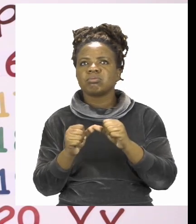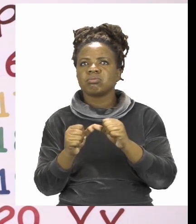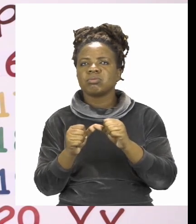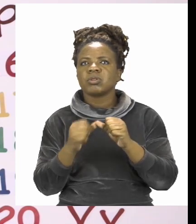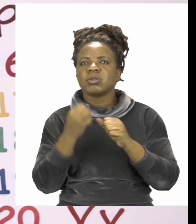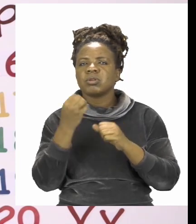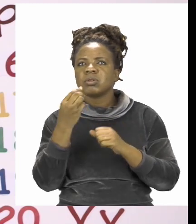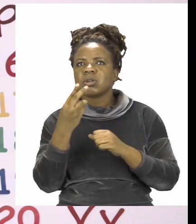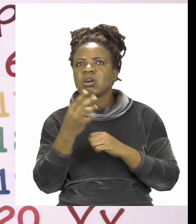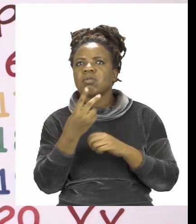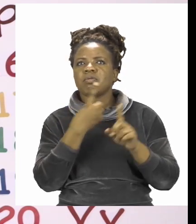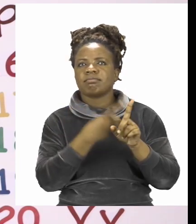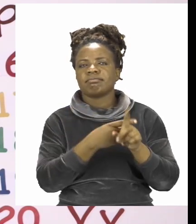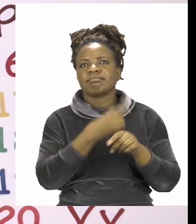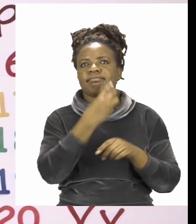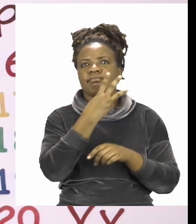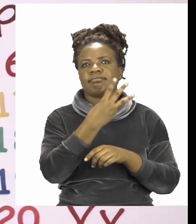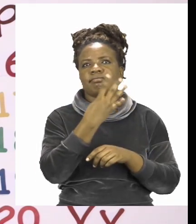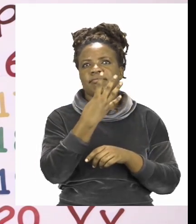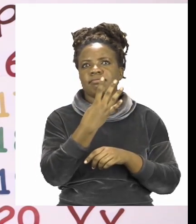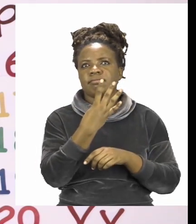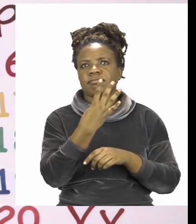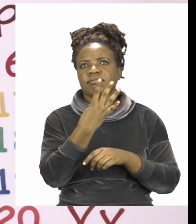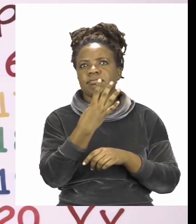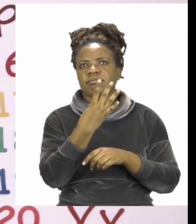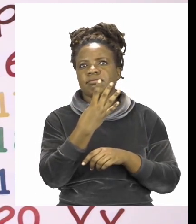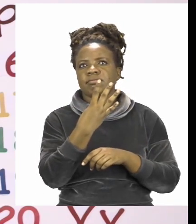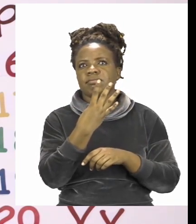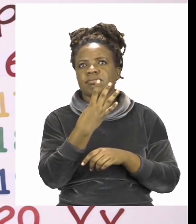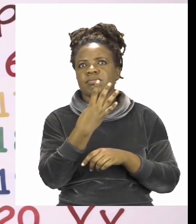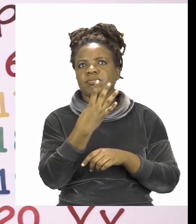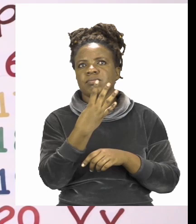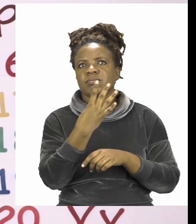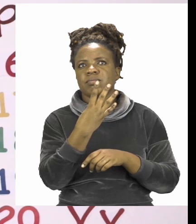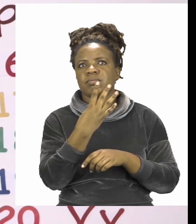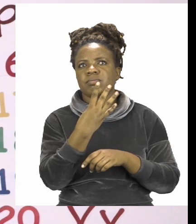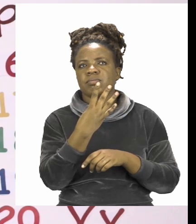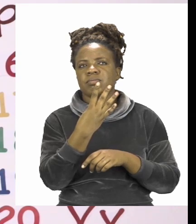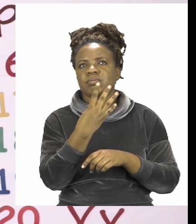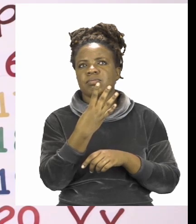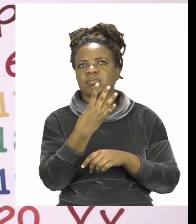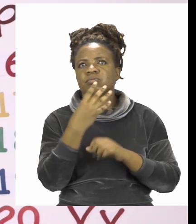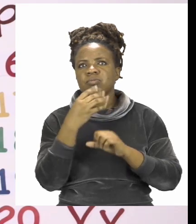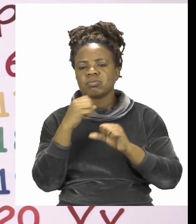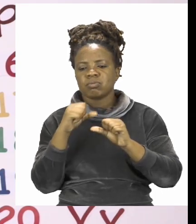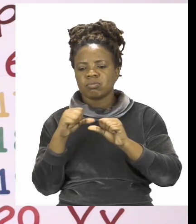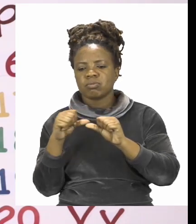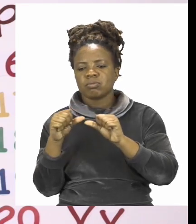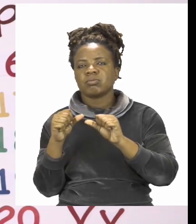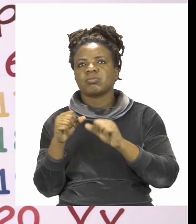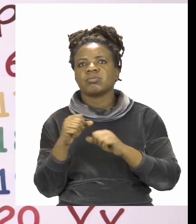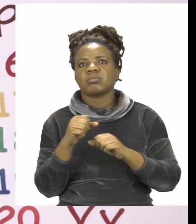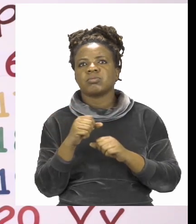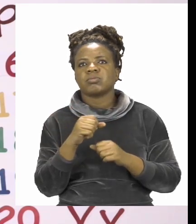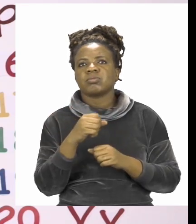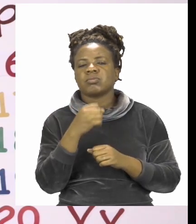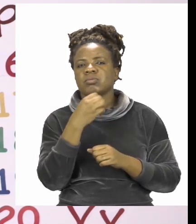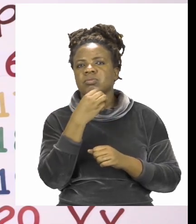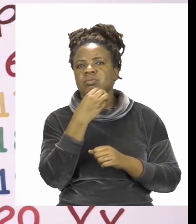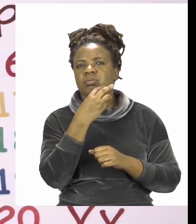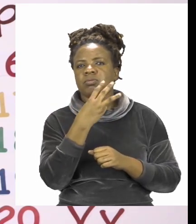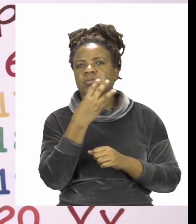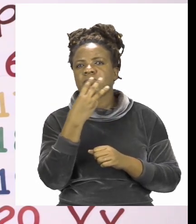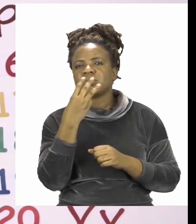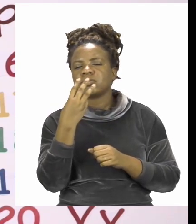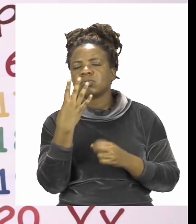34 to 36. 34 is already there, so we are counting on by saying 35,